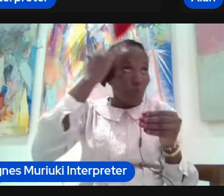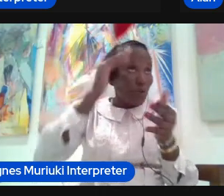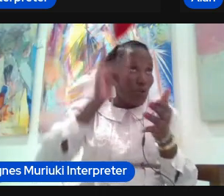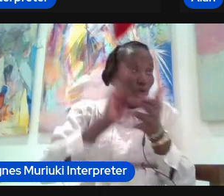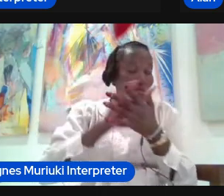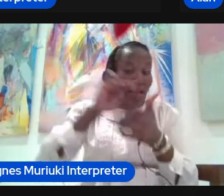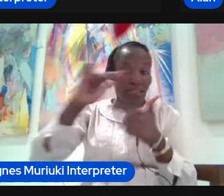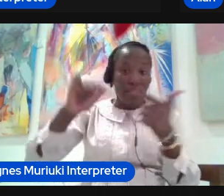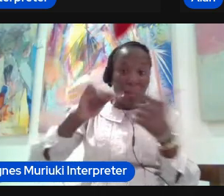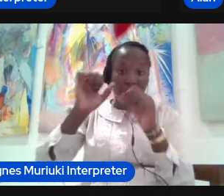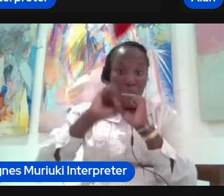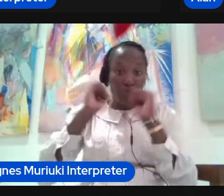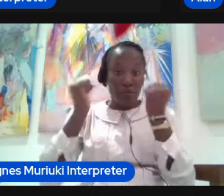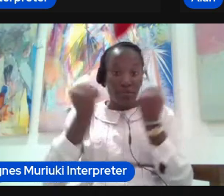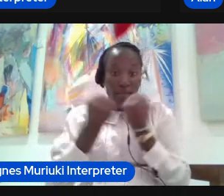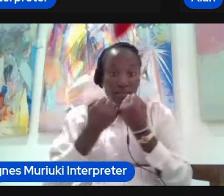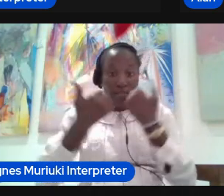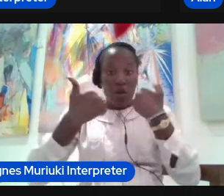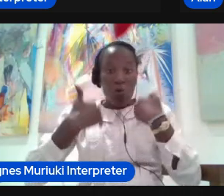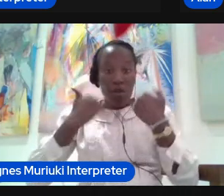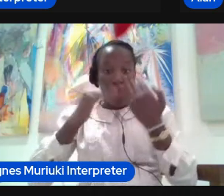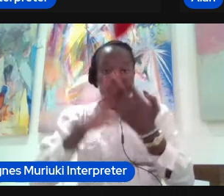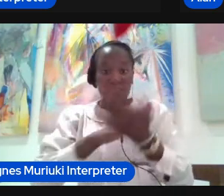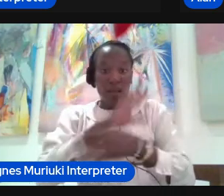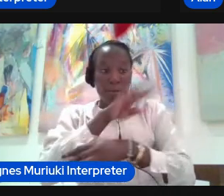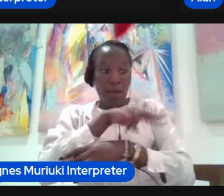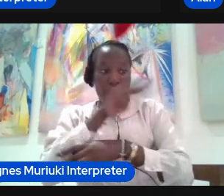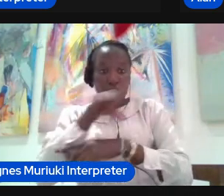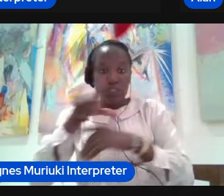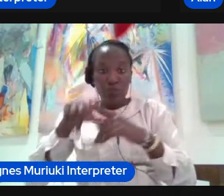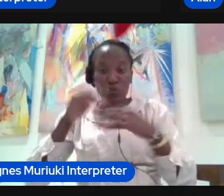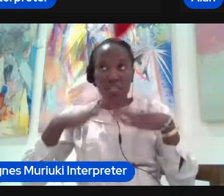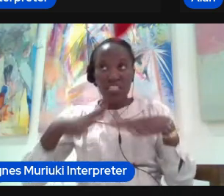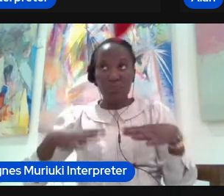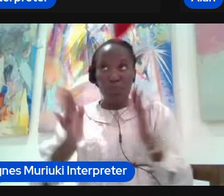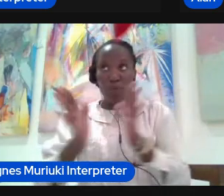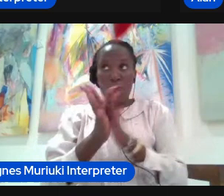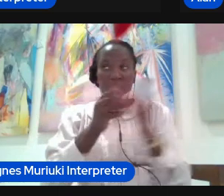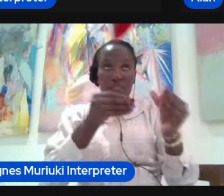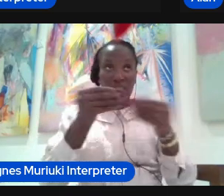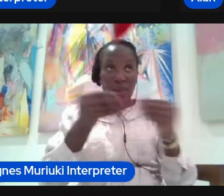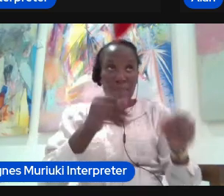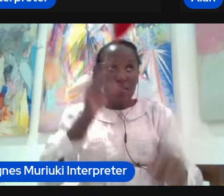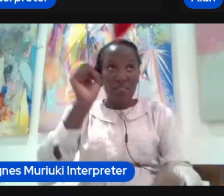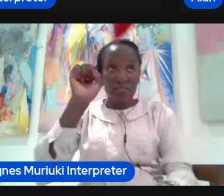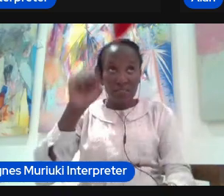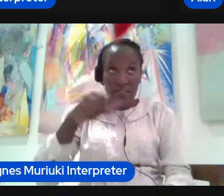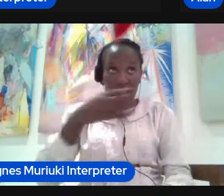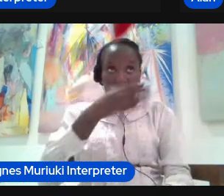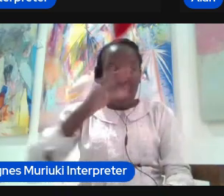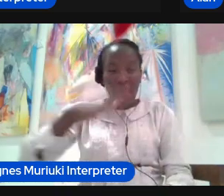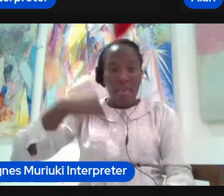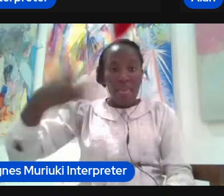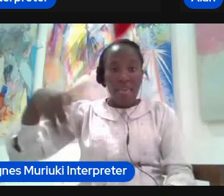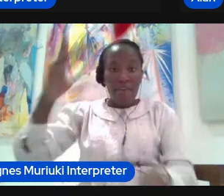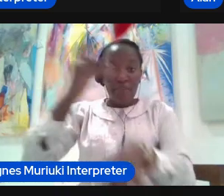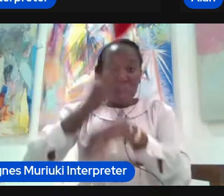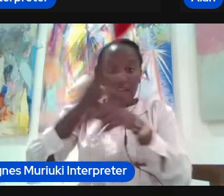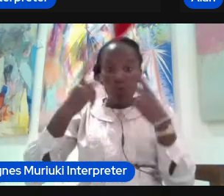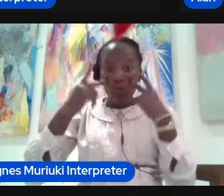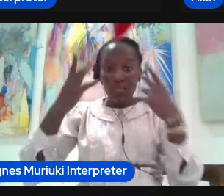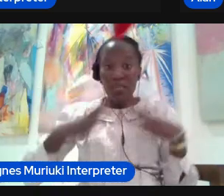the society has certain attitudes towards persons with disabilities, right? And every day we see people creating